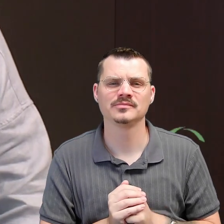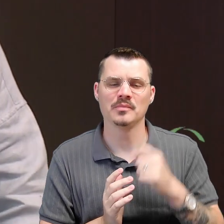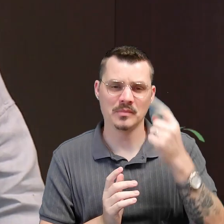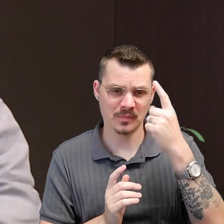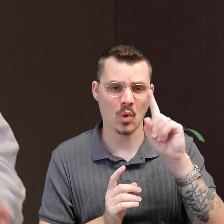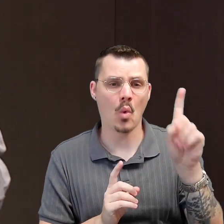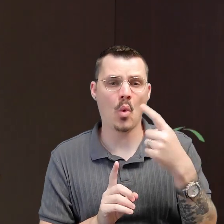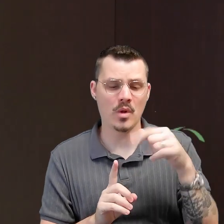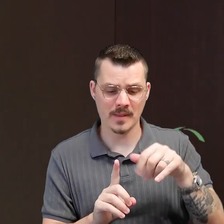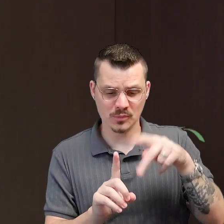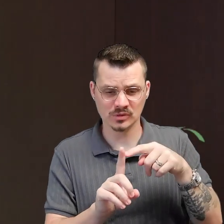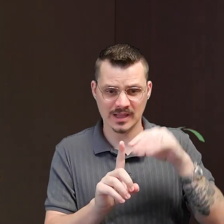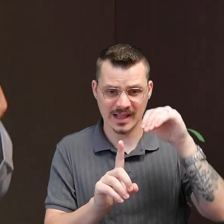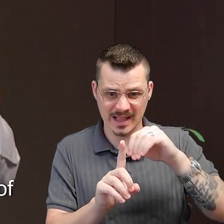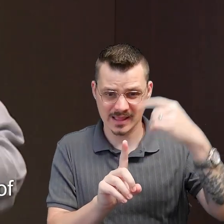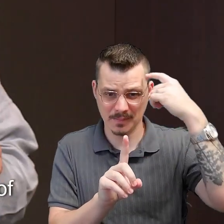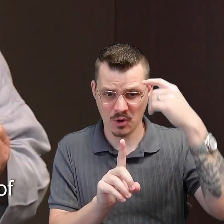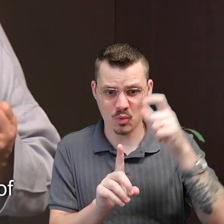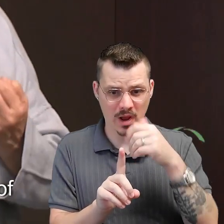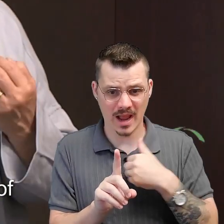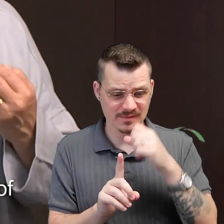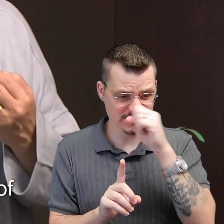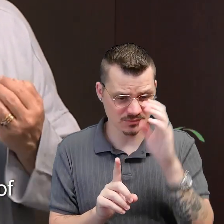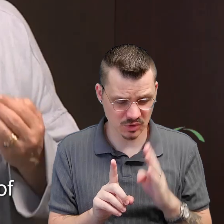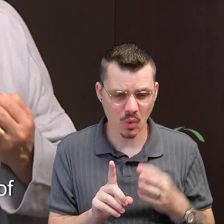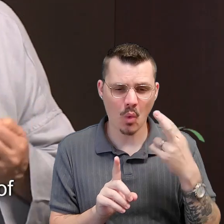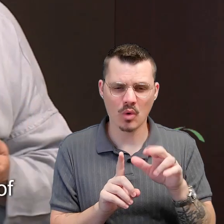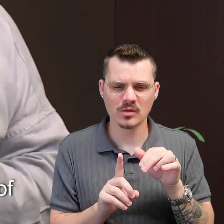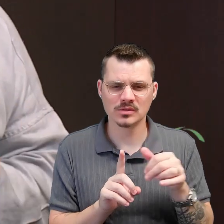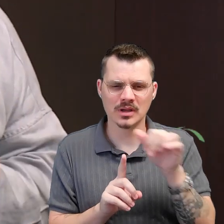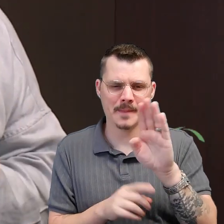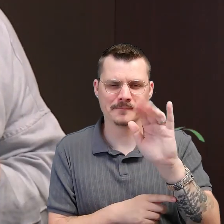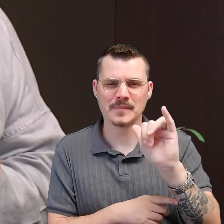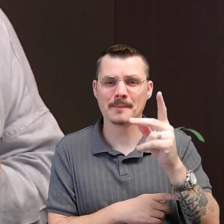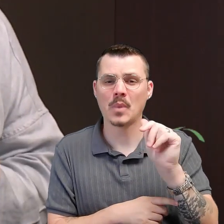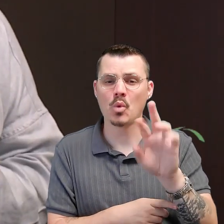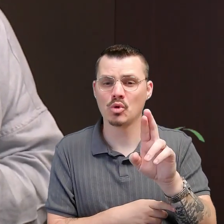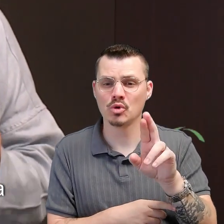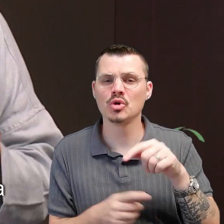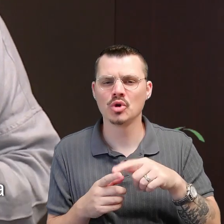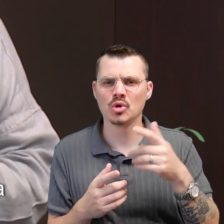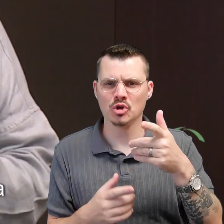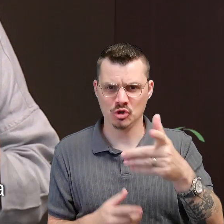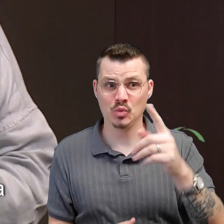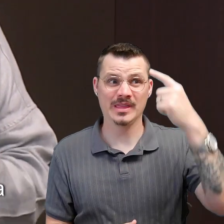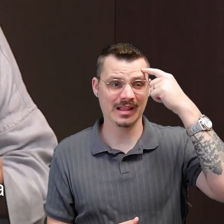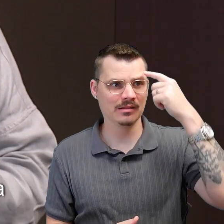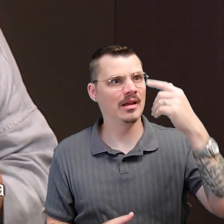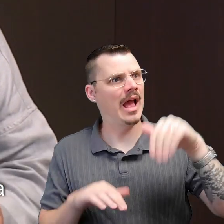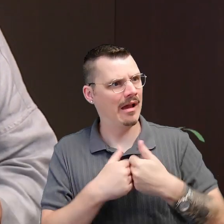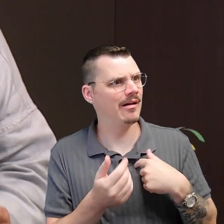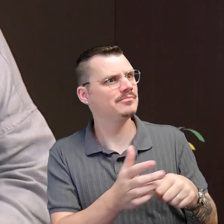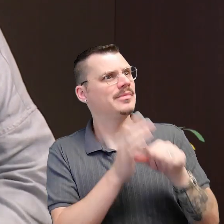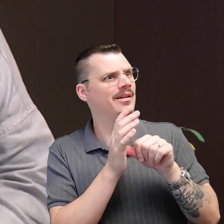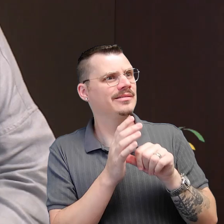only in the mind of a person with schizophrenia or certain subtypes of bipolar disorder would you think that's the way